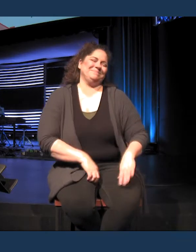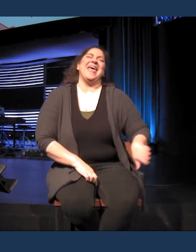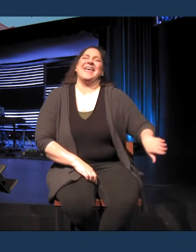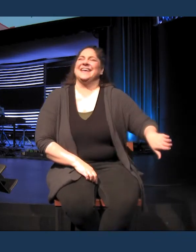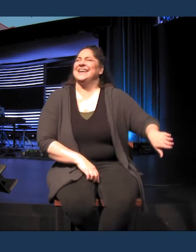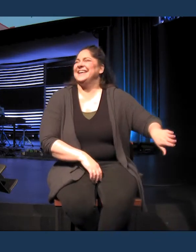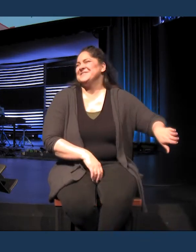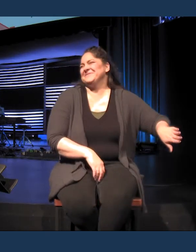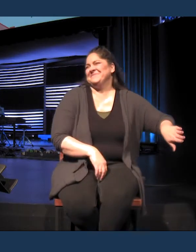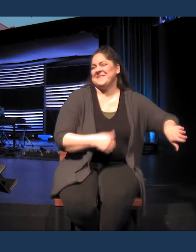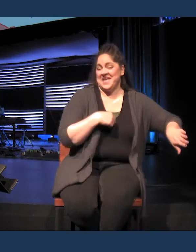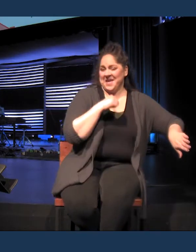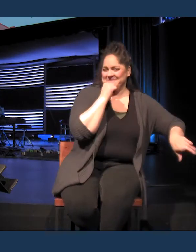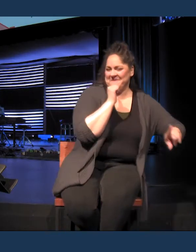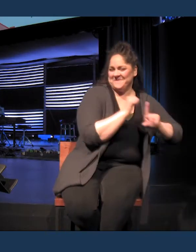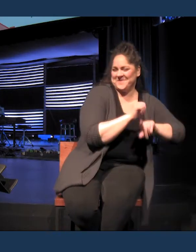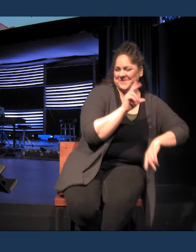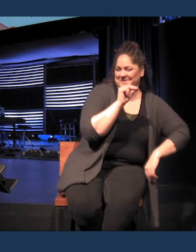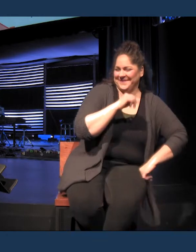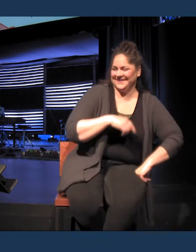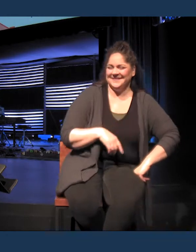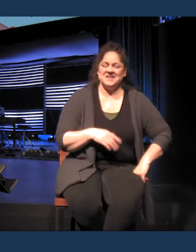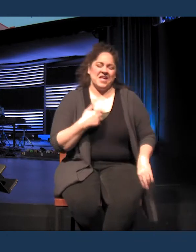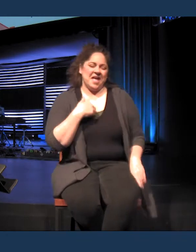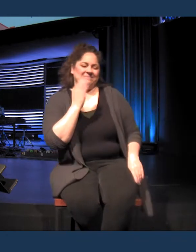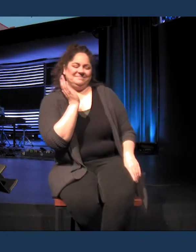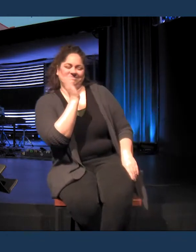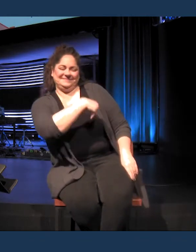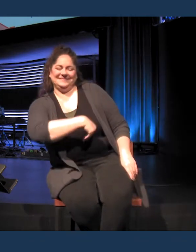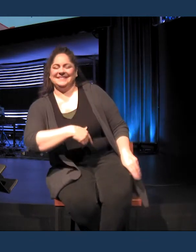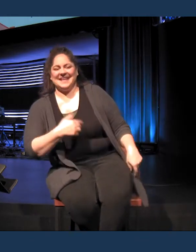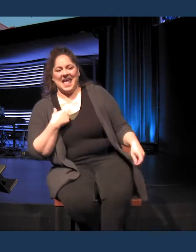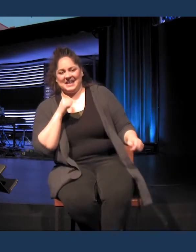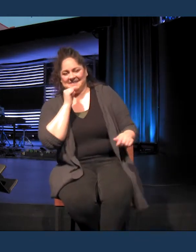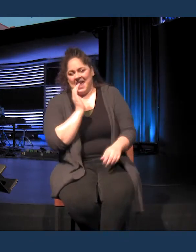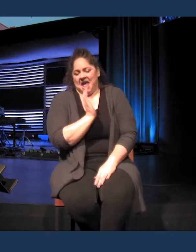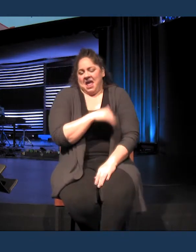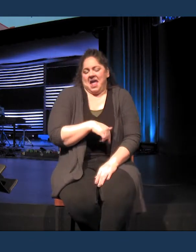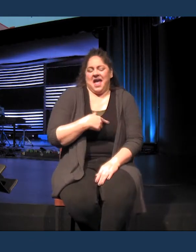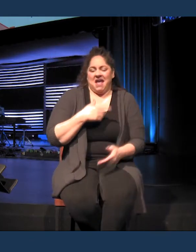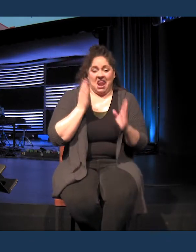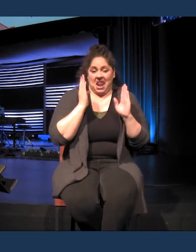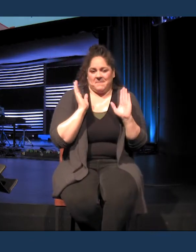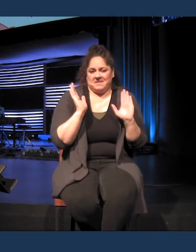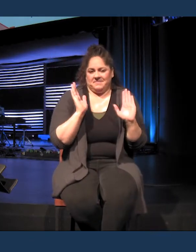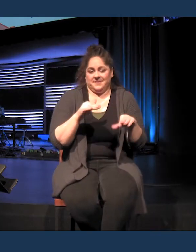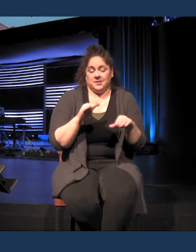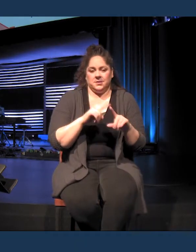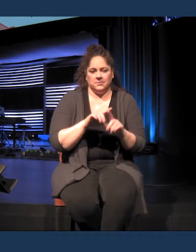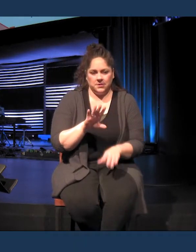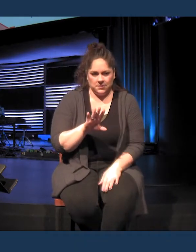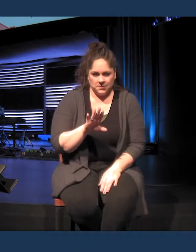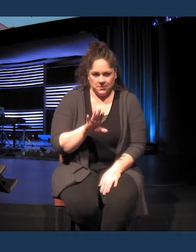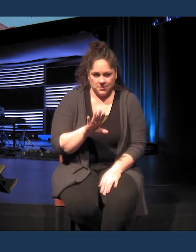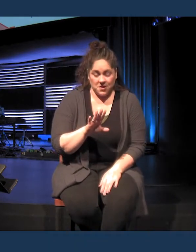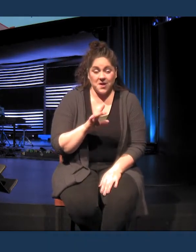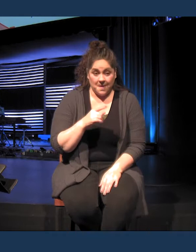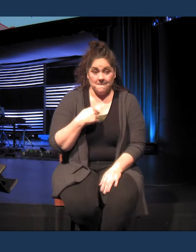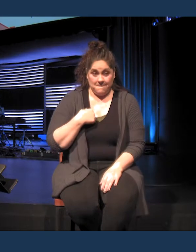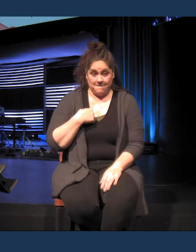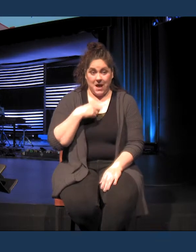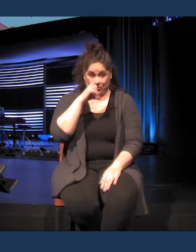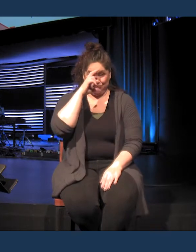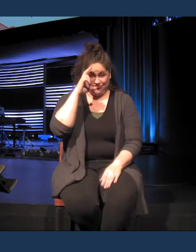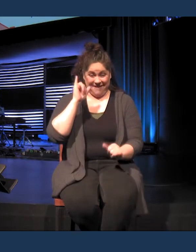try. And so I didn't have it done. Well, needless to say, my truck was actually out of